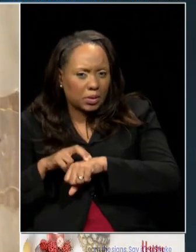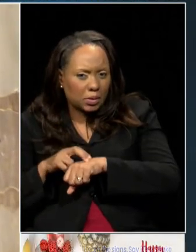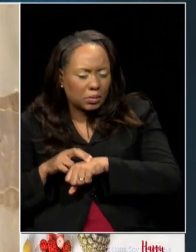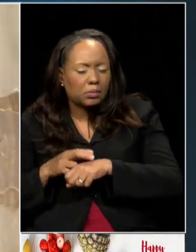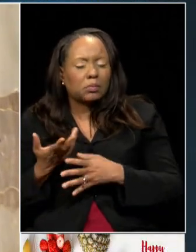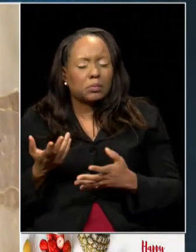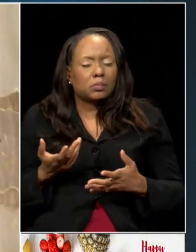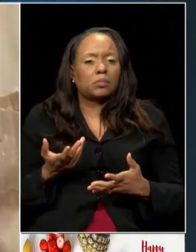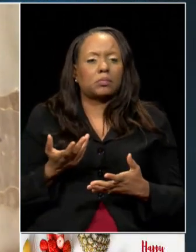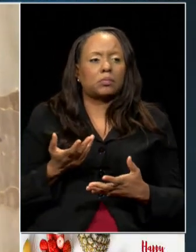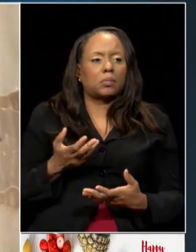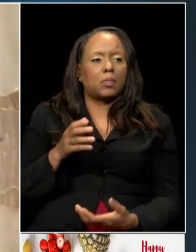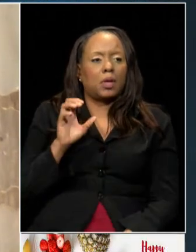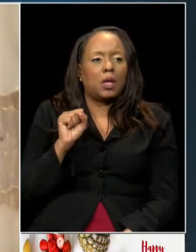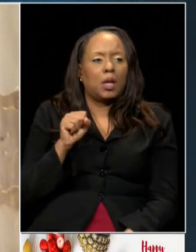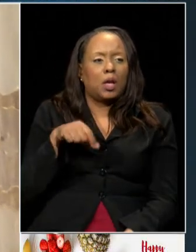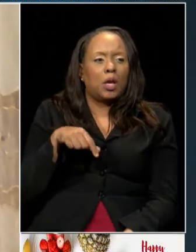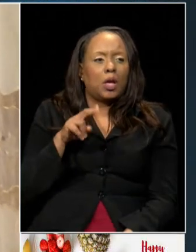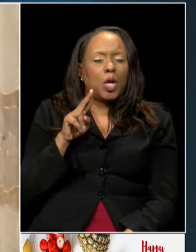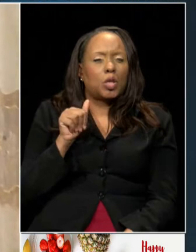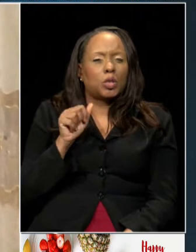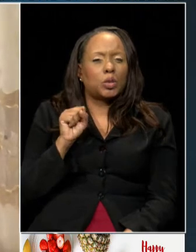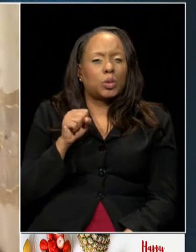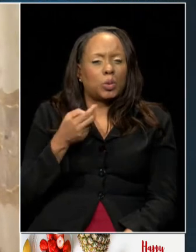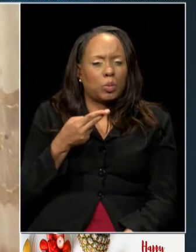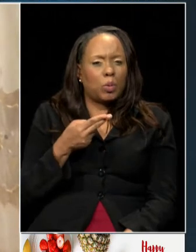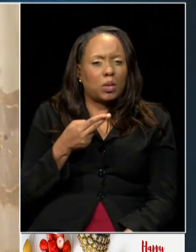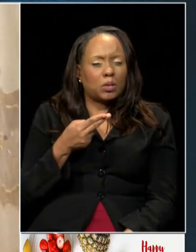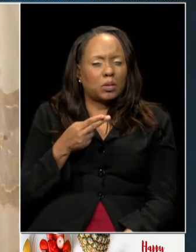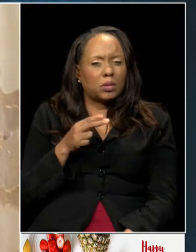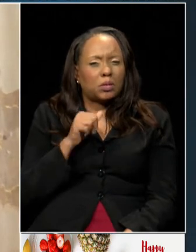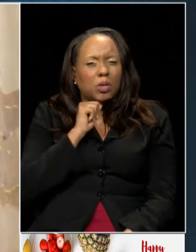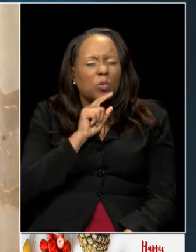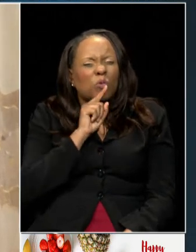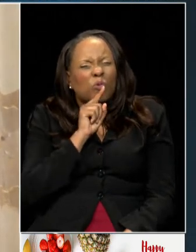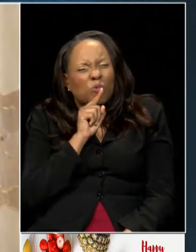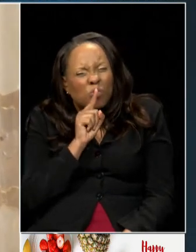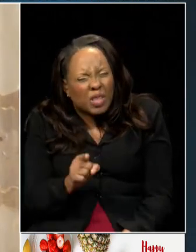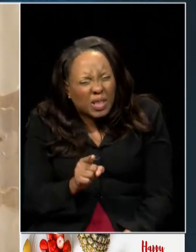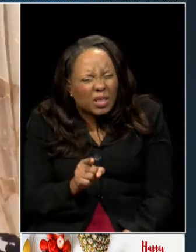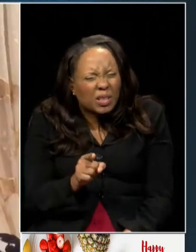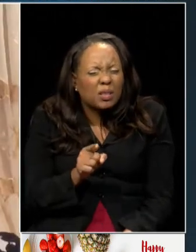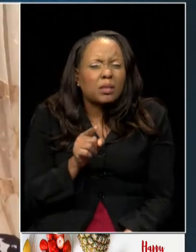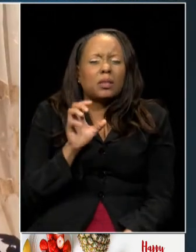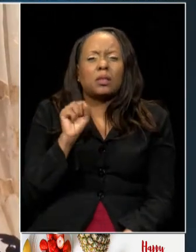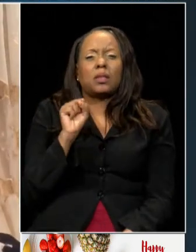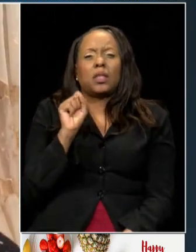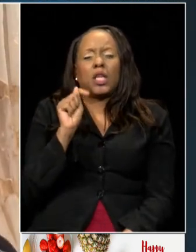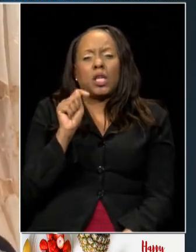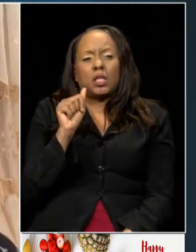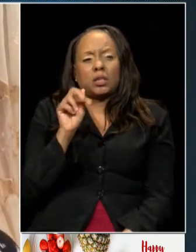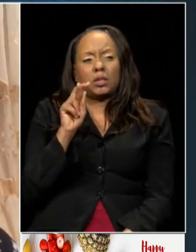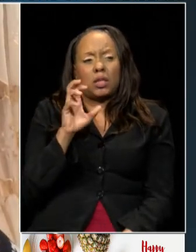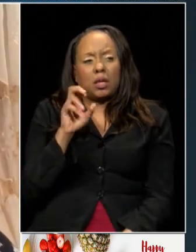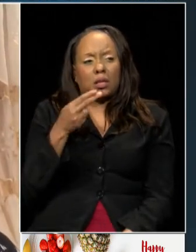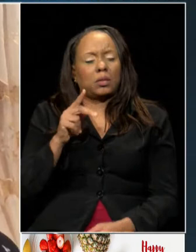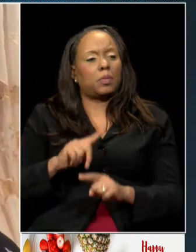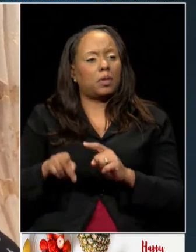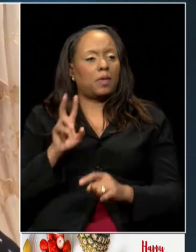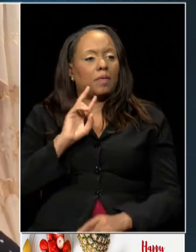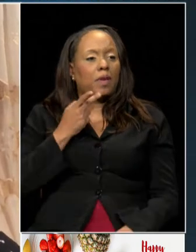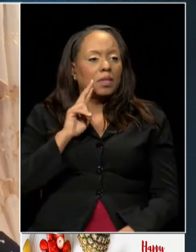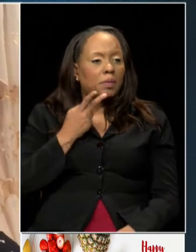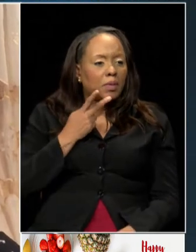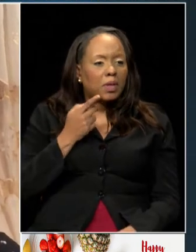I think that squash exists in the non-starchy vegetables, so you can get away with your squash. But when we say vegetables, we're not, you know, I know that